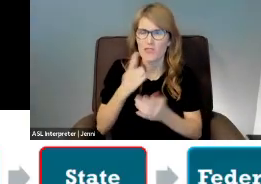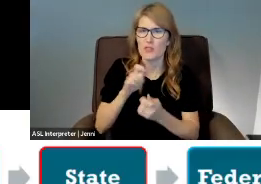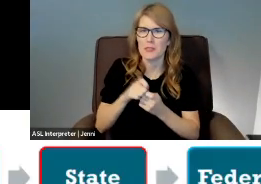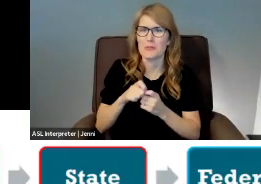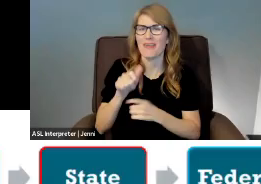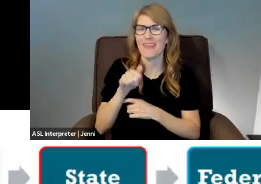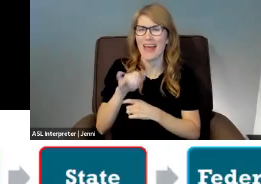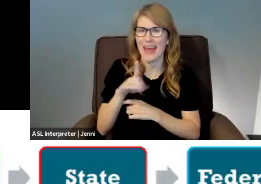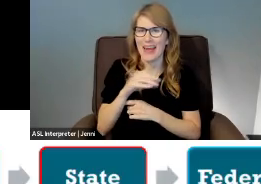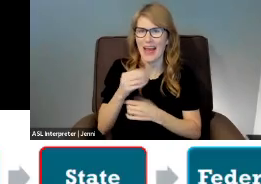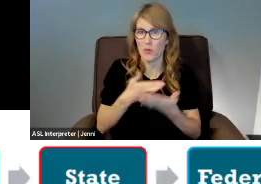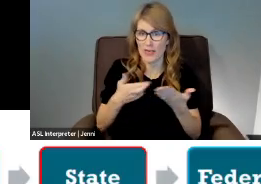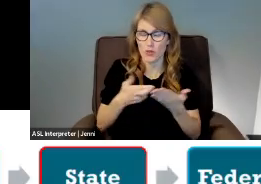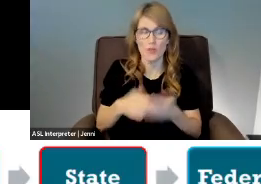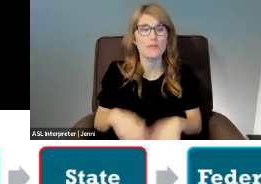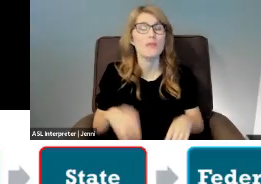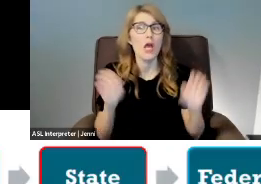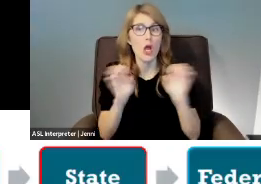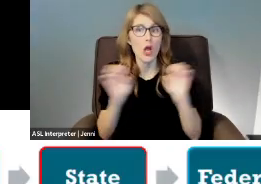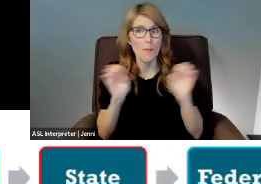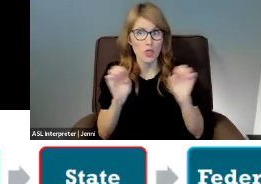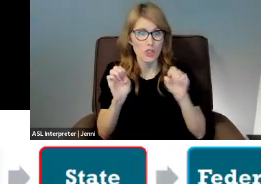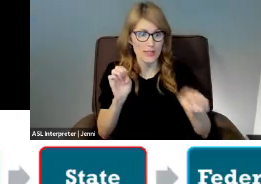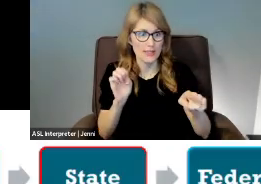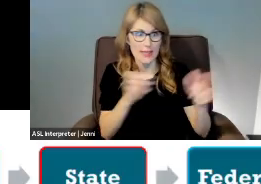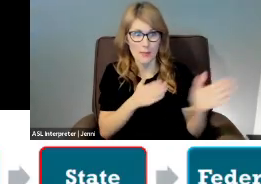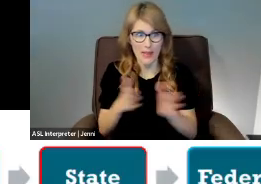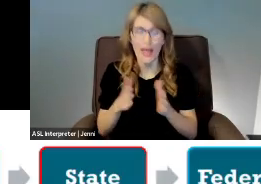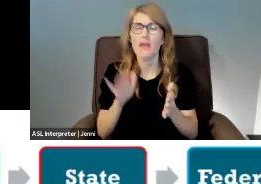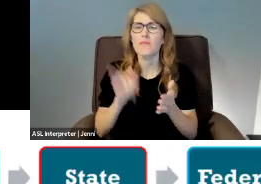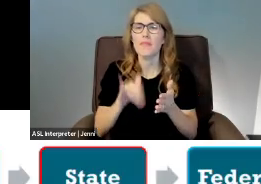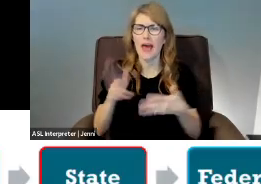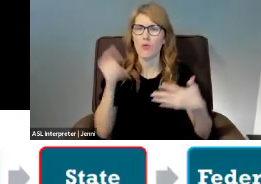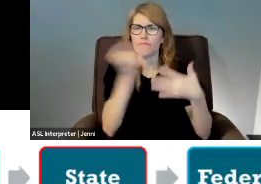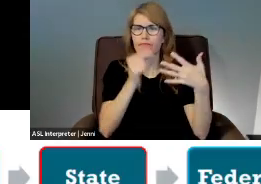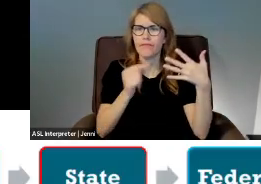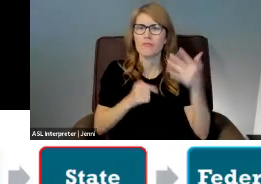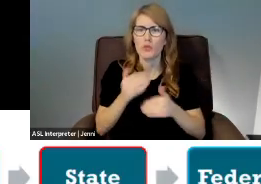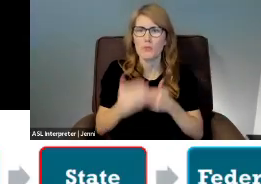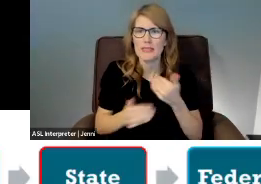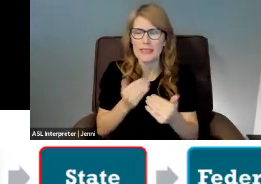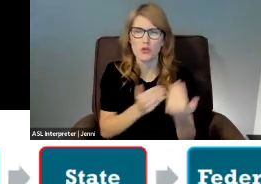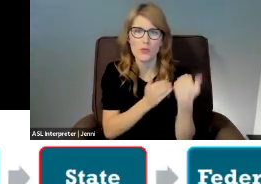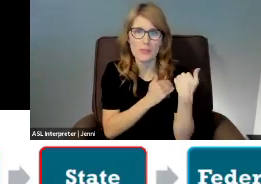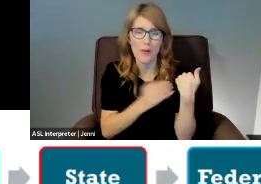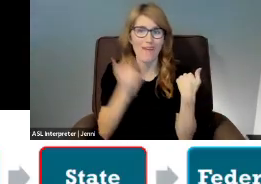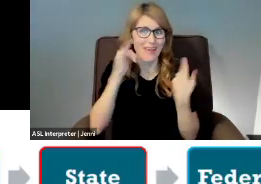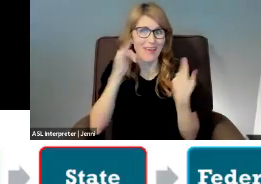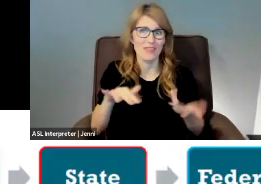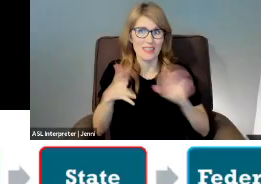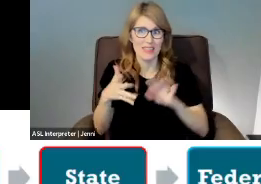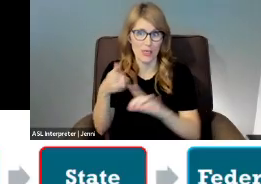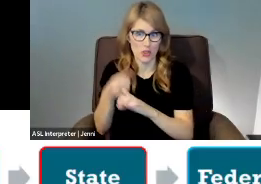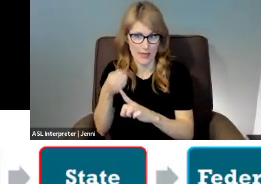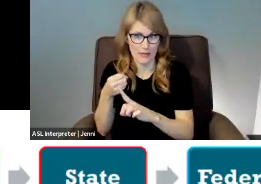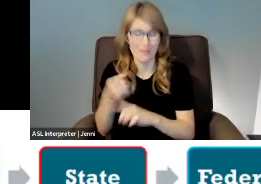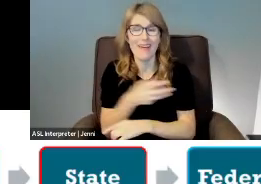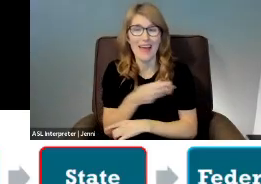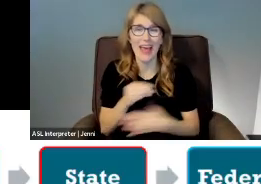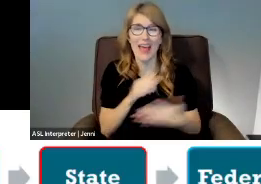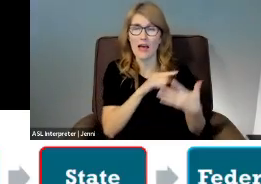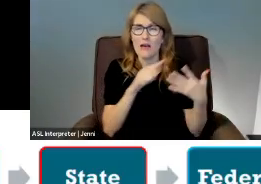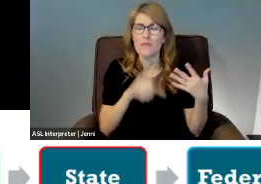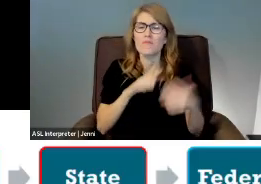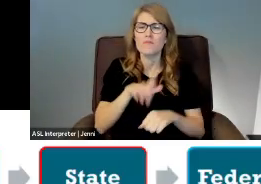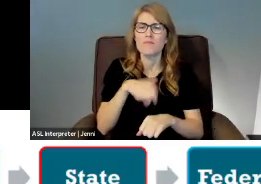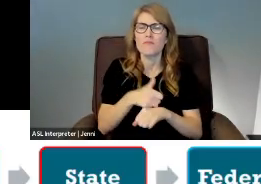emergency operation plan is a document that outlines the procedures and responsibilities in the event of a disaster, and it establishes the overall